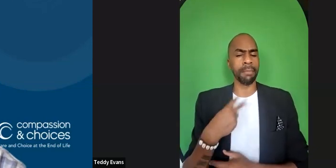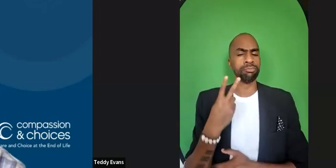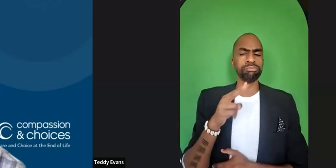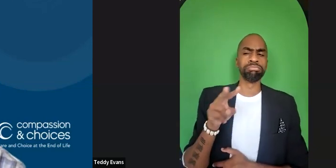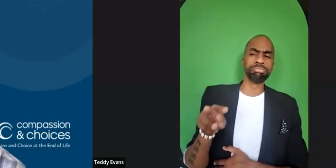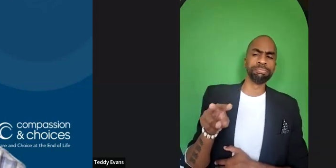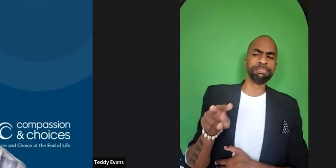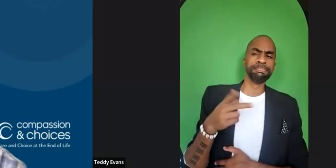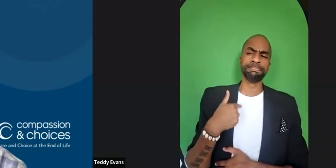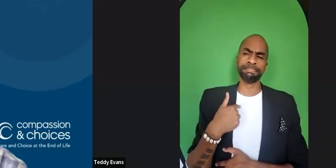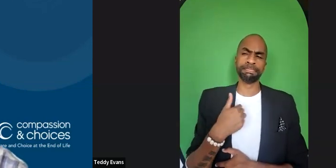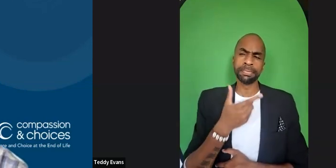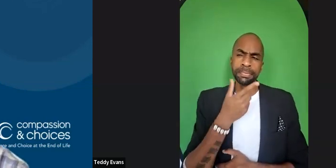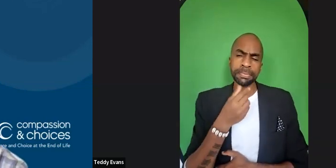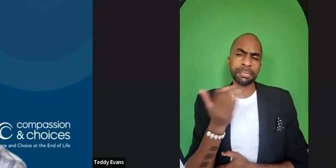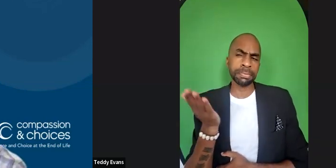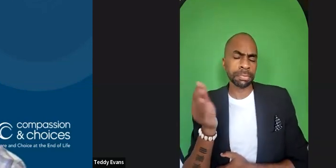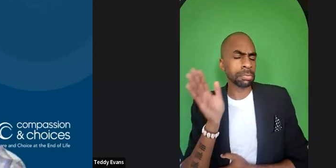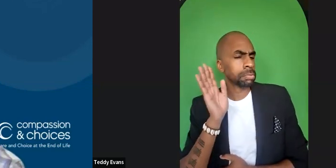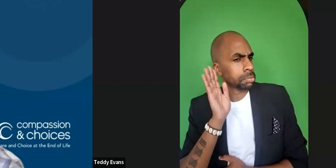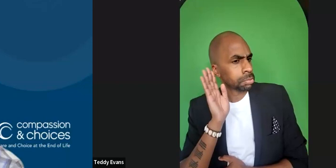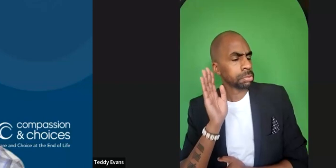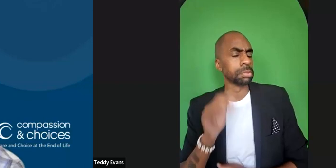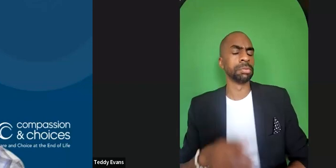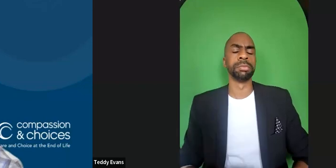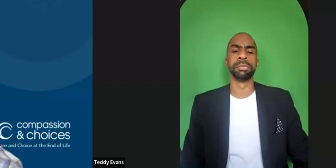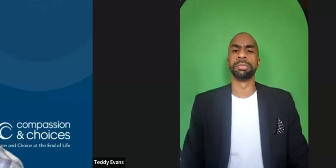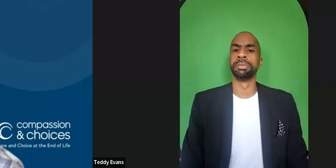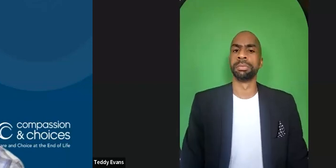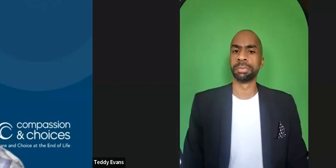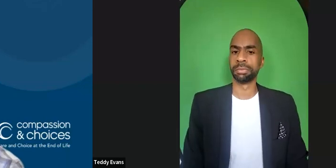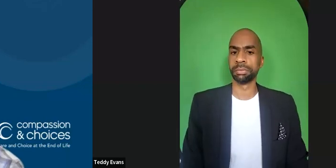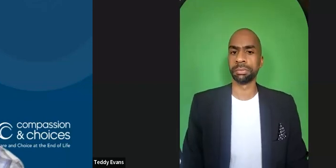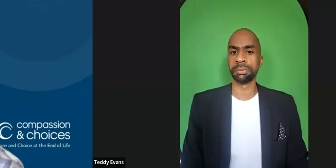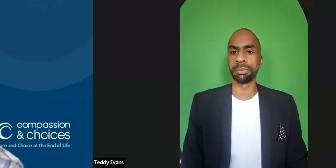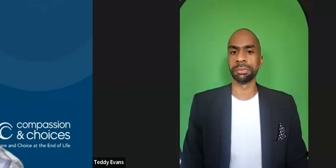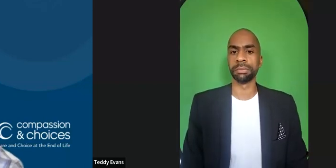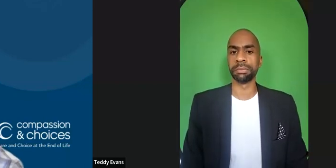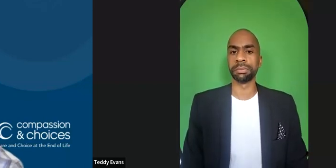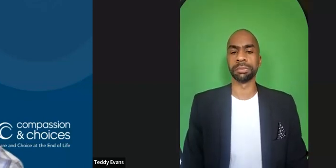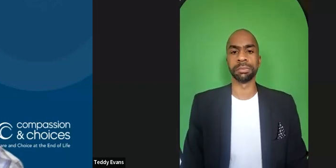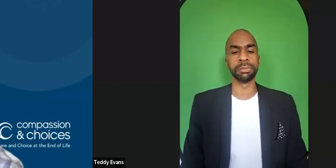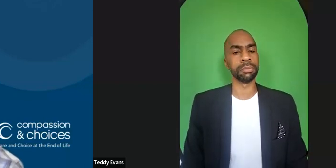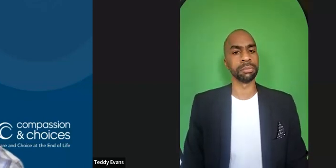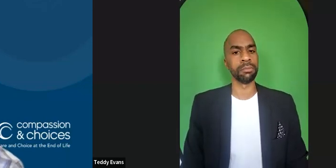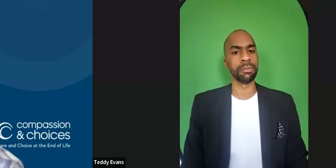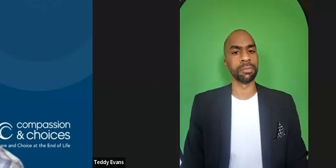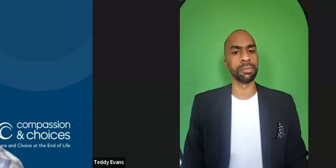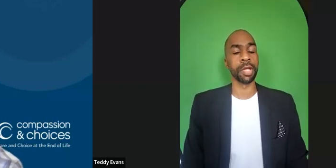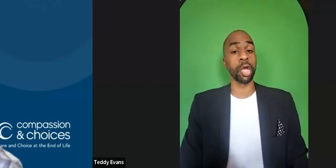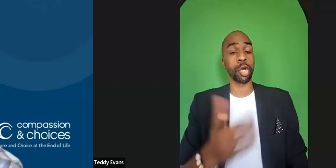years. Colorado last year passed a law that allowed psilocybin, which is the magic mushrooms,